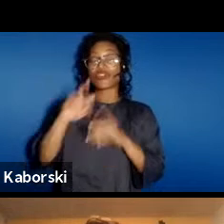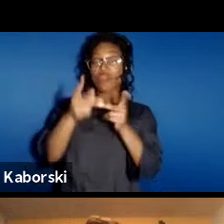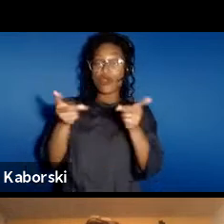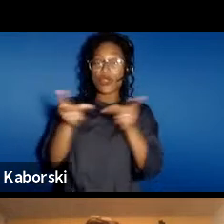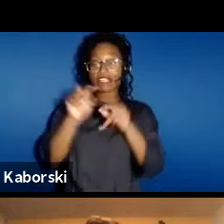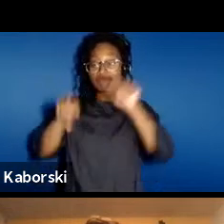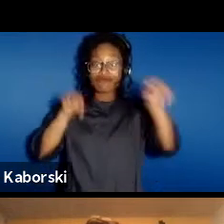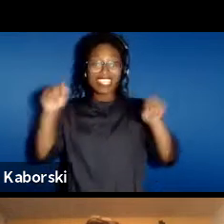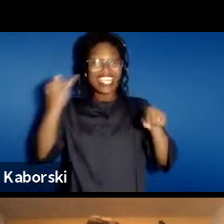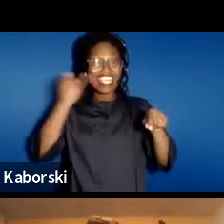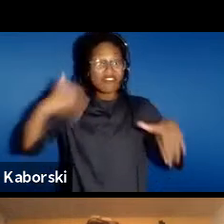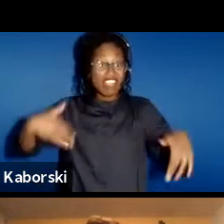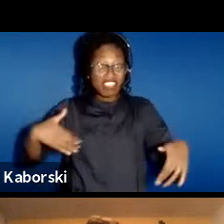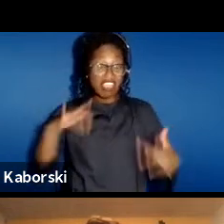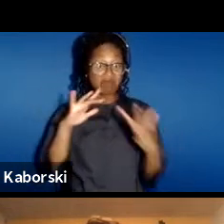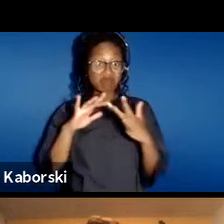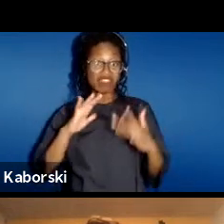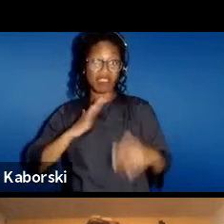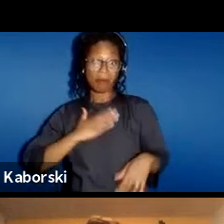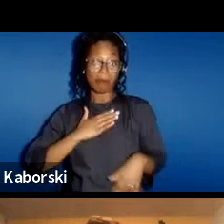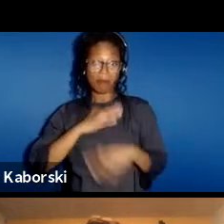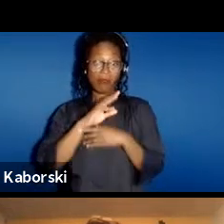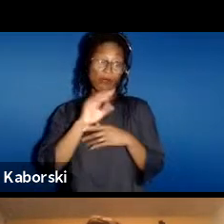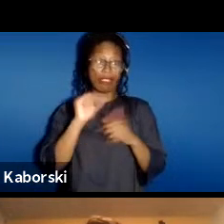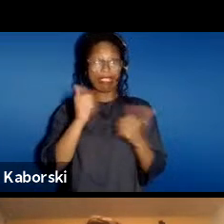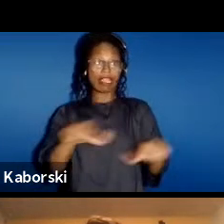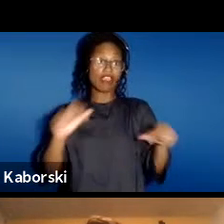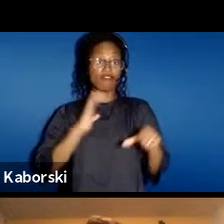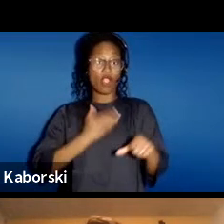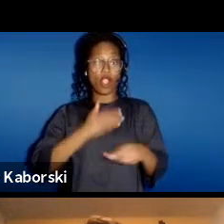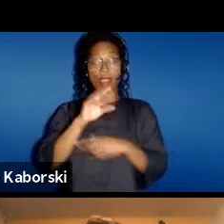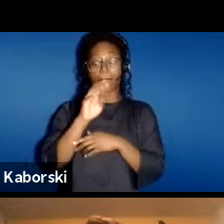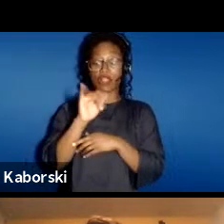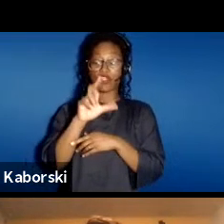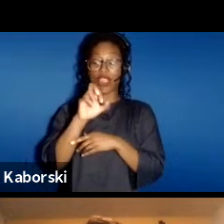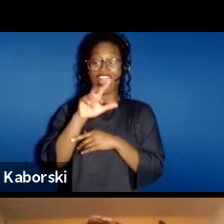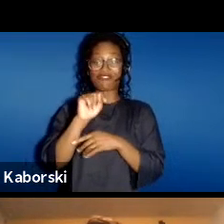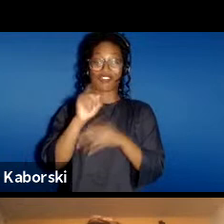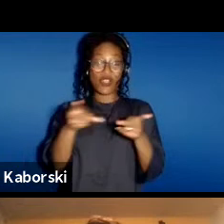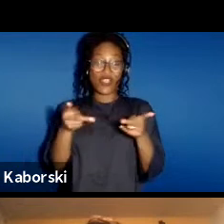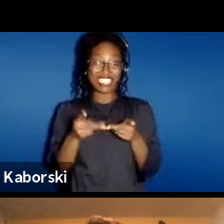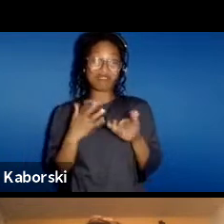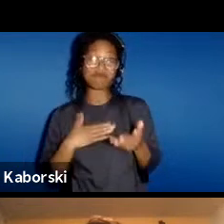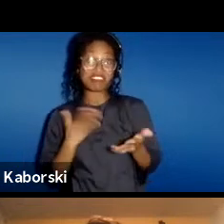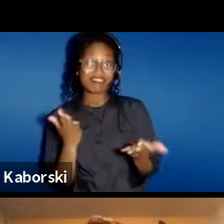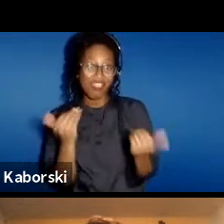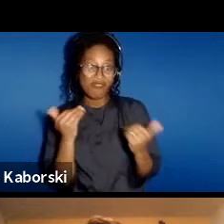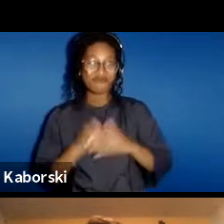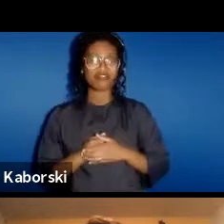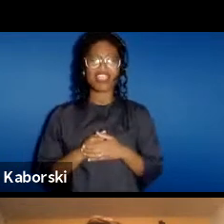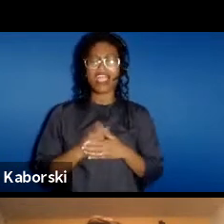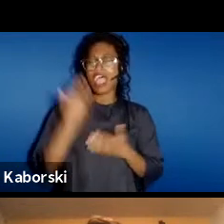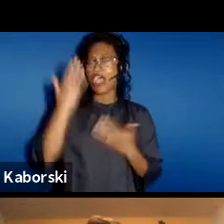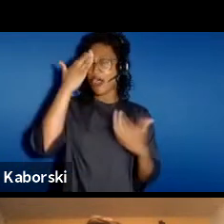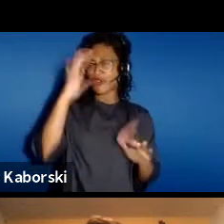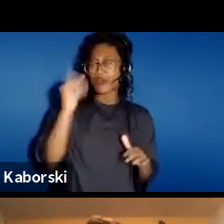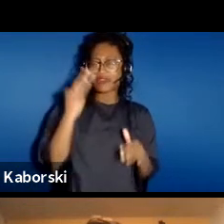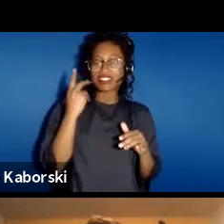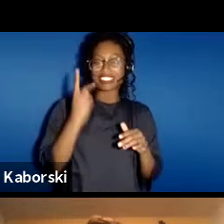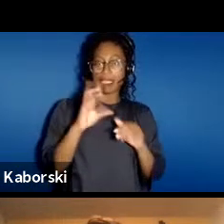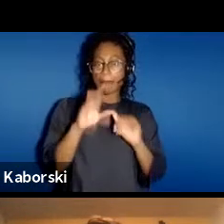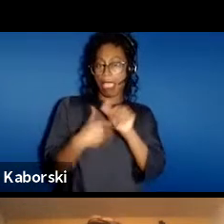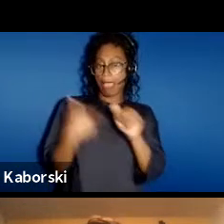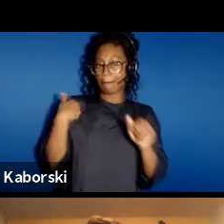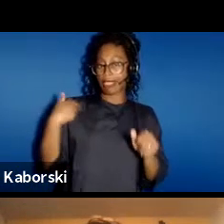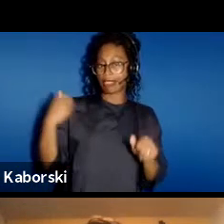location, you definitely want to check us out. And as a perk for tonight, I don't know if you can see behind me over my shoulder,